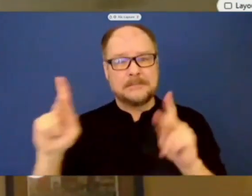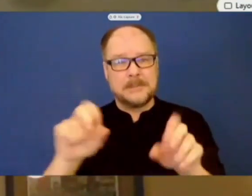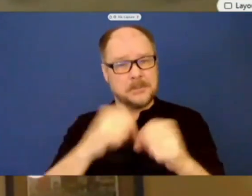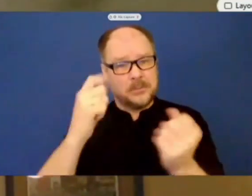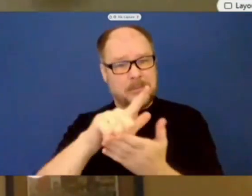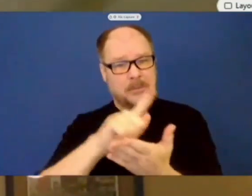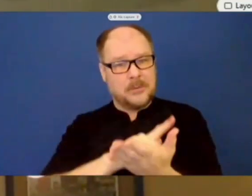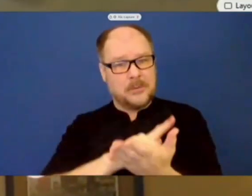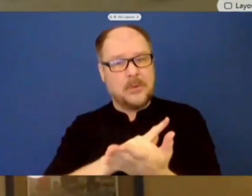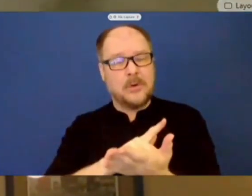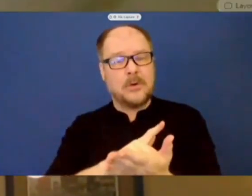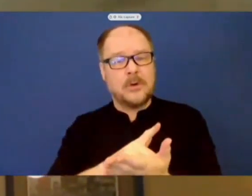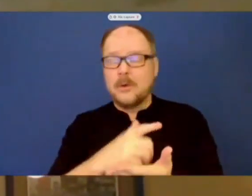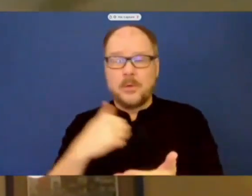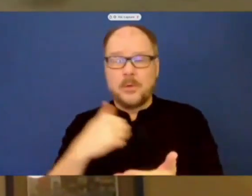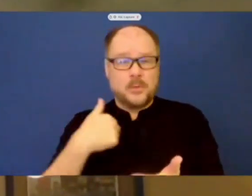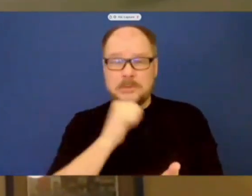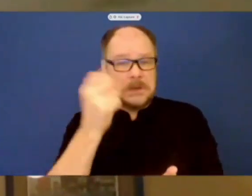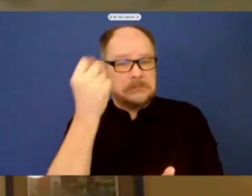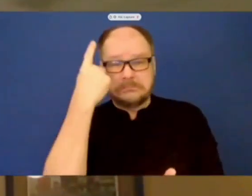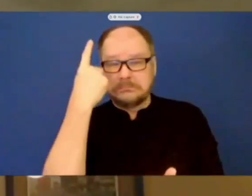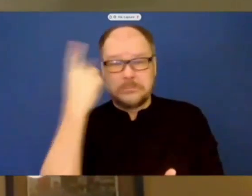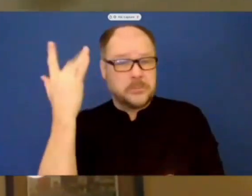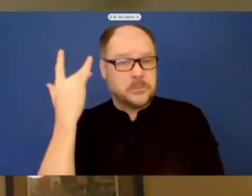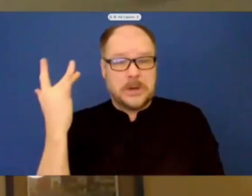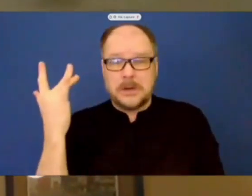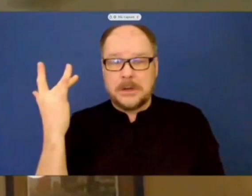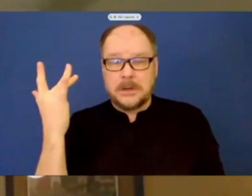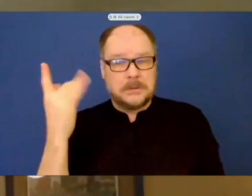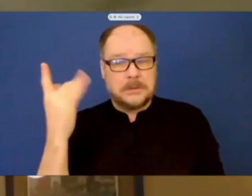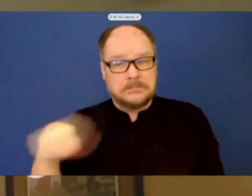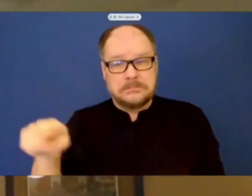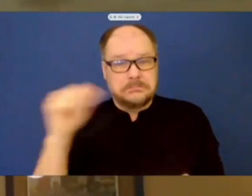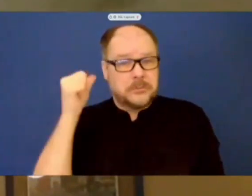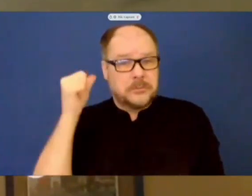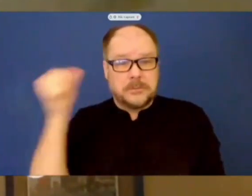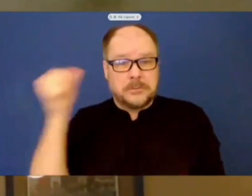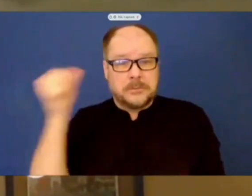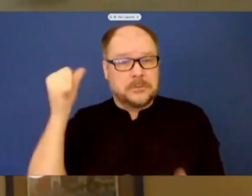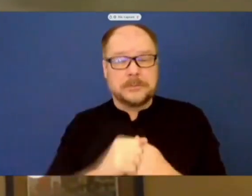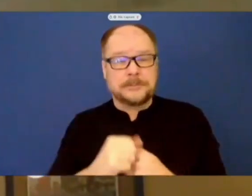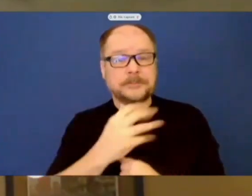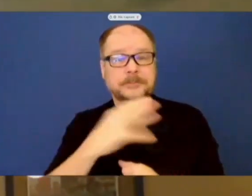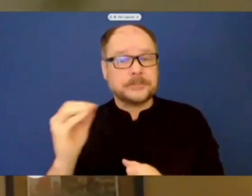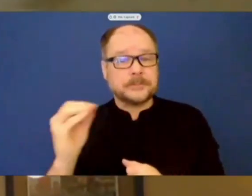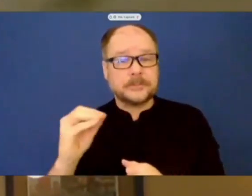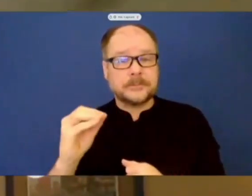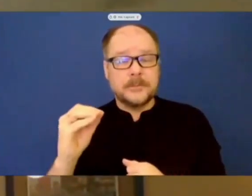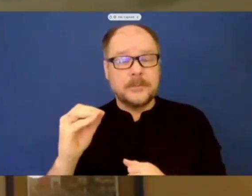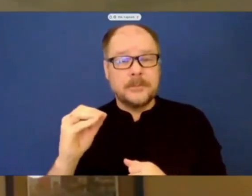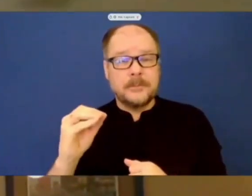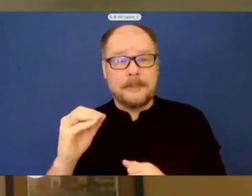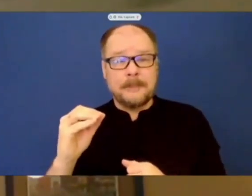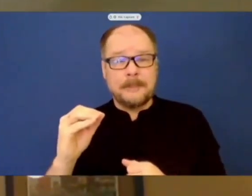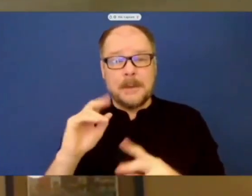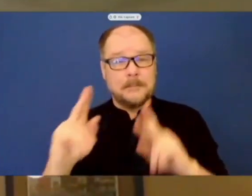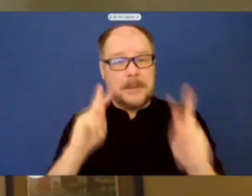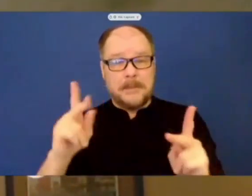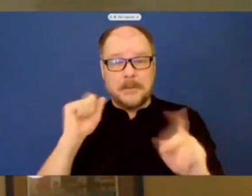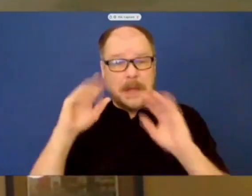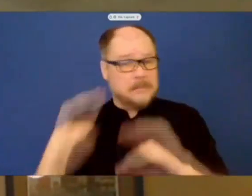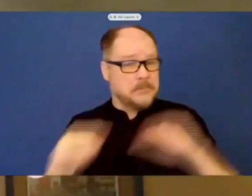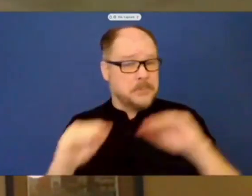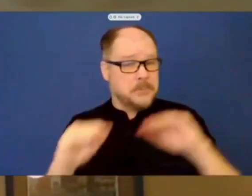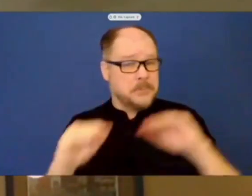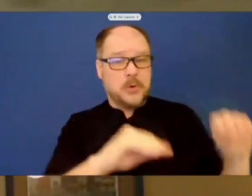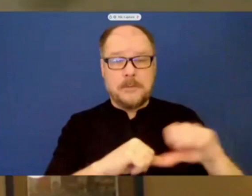tomorrow. We're not clear why they would not want to do that work. And there's nothing that stops people from going to another place and setting up an